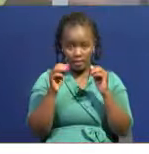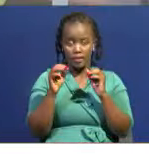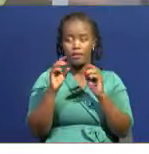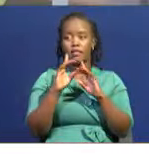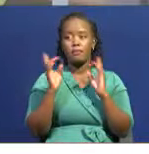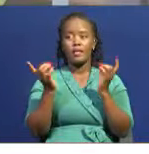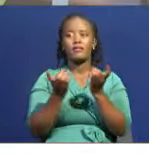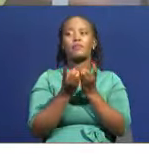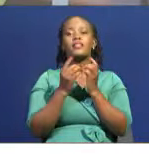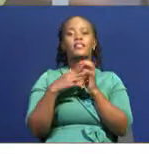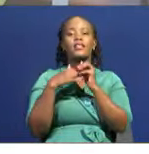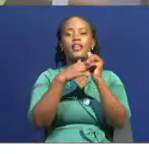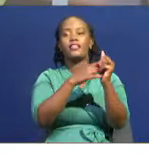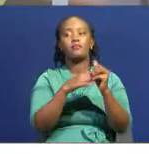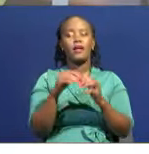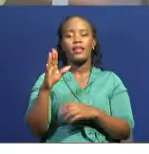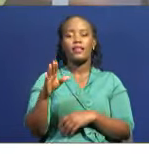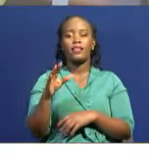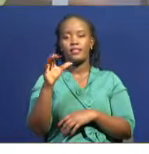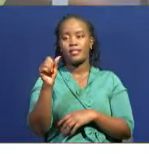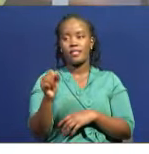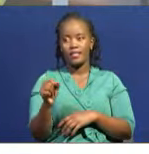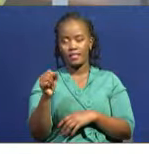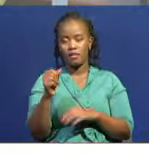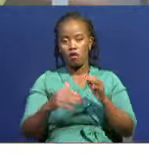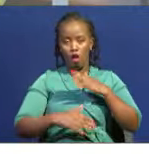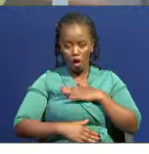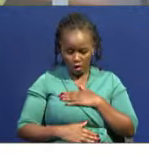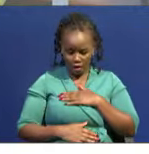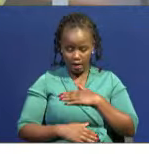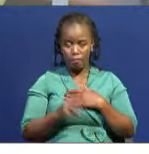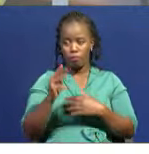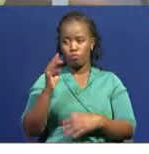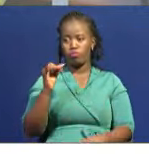than the Cabinet Secretary, that is Honorable Migos, are also reaching out.